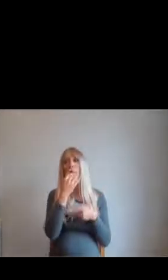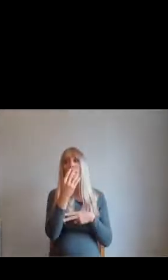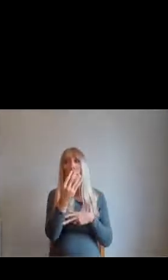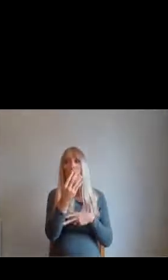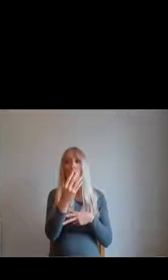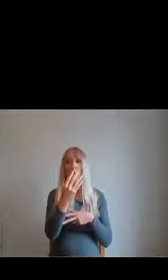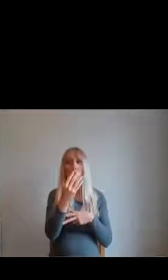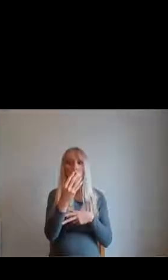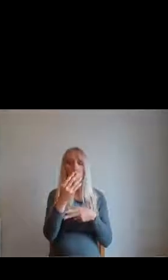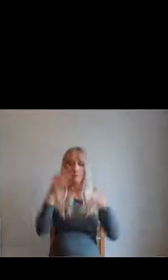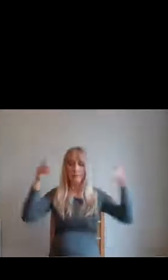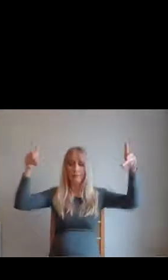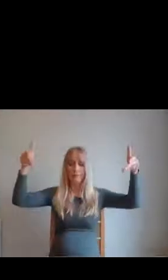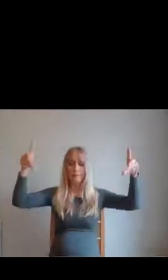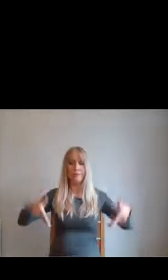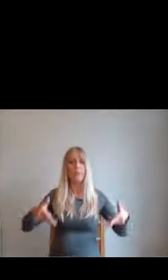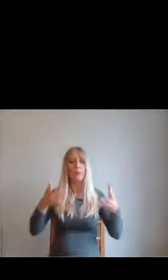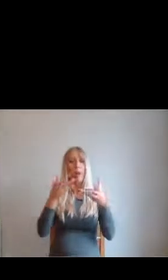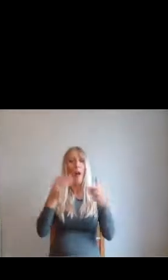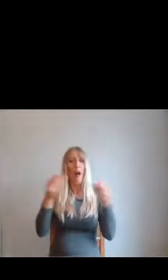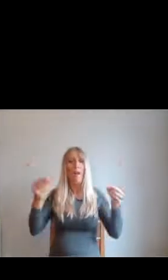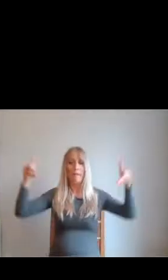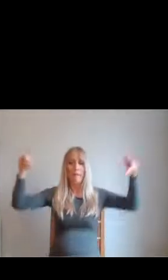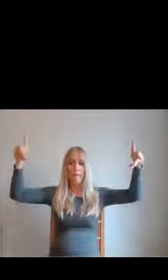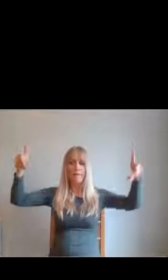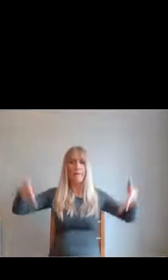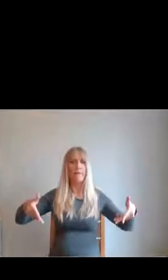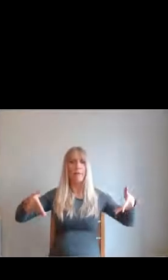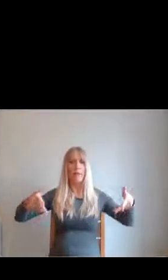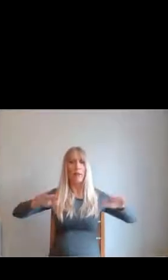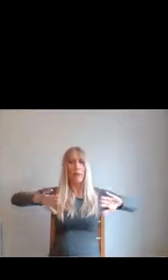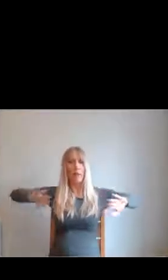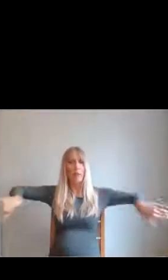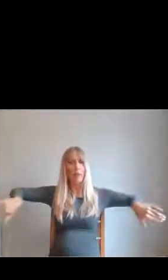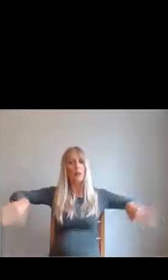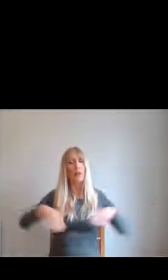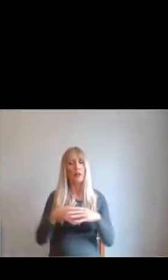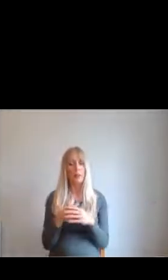propose the removal of the false cutting or sloped embankment.